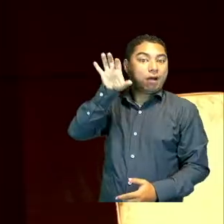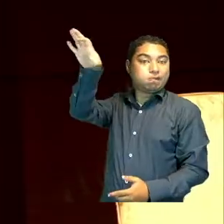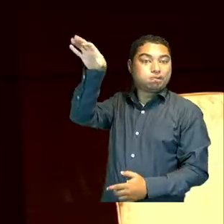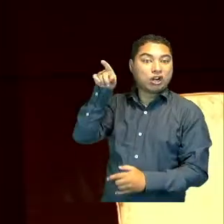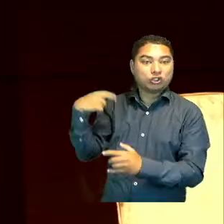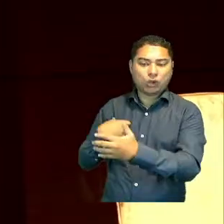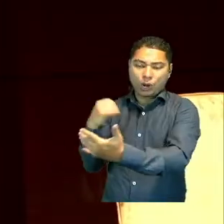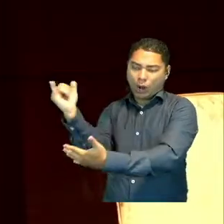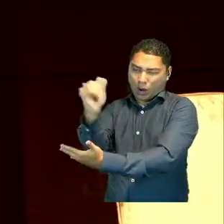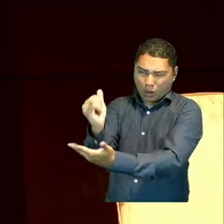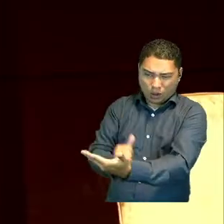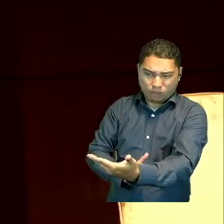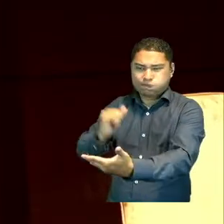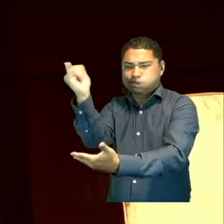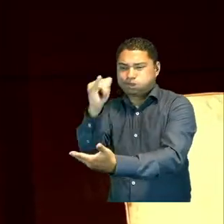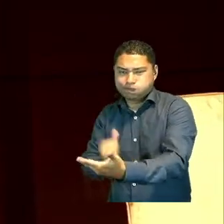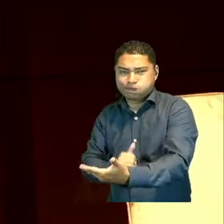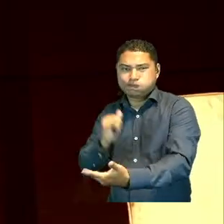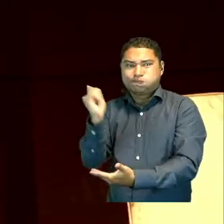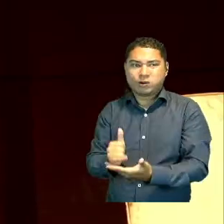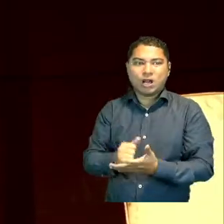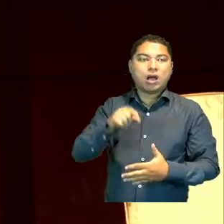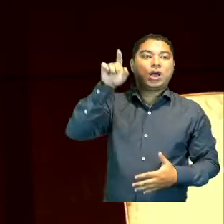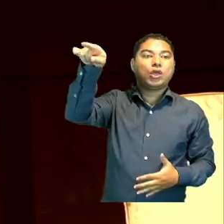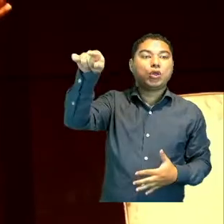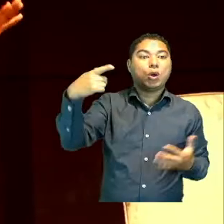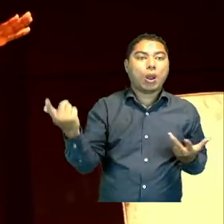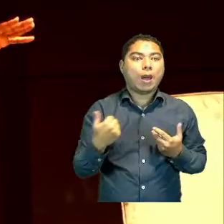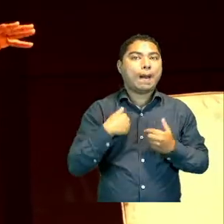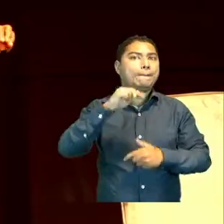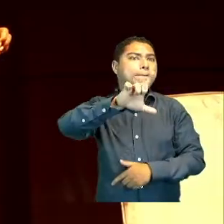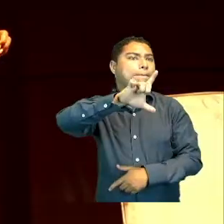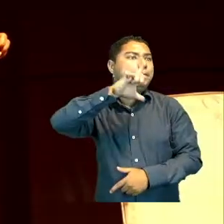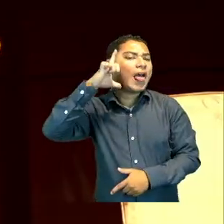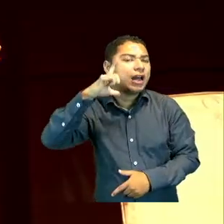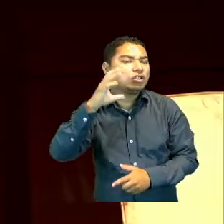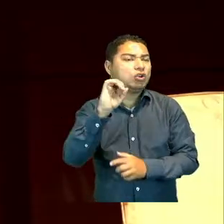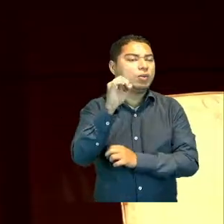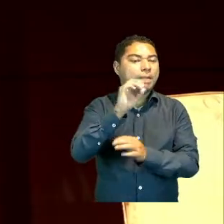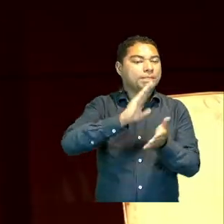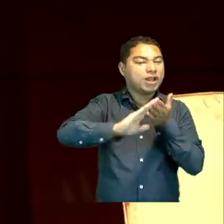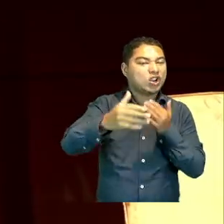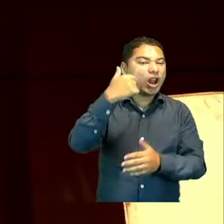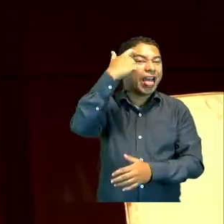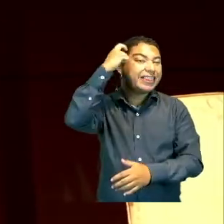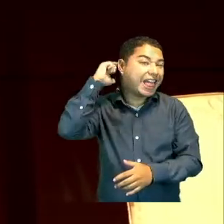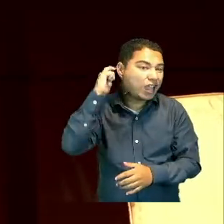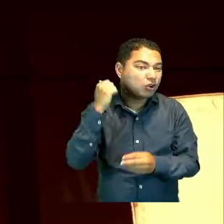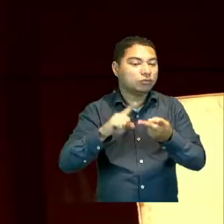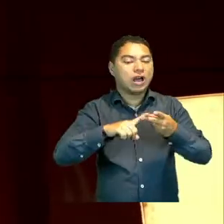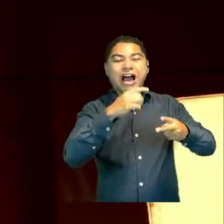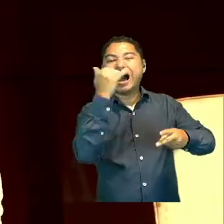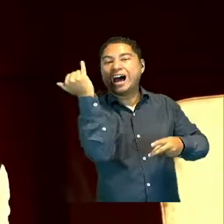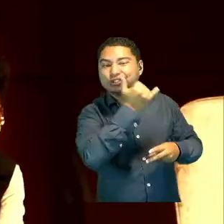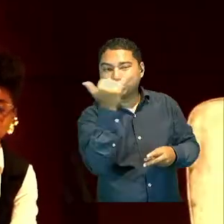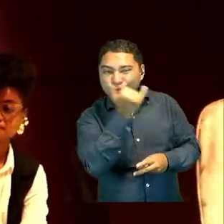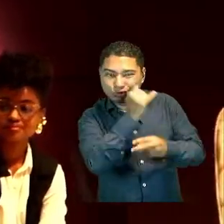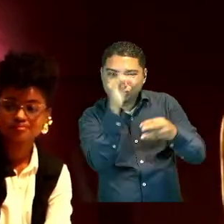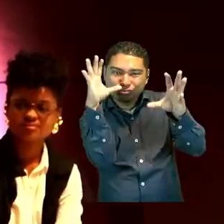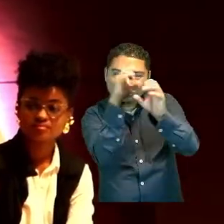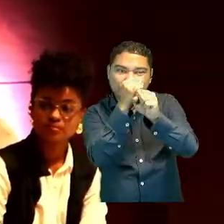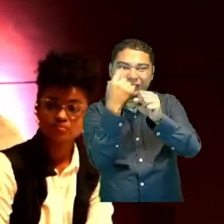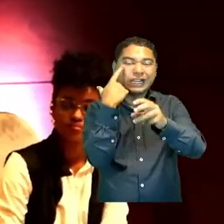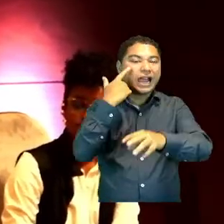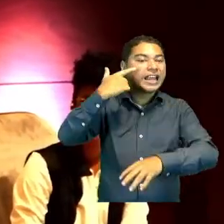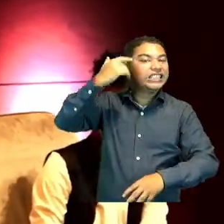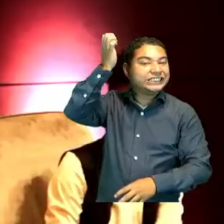Spain when everything in the winter there, everything is black. Everything is turquoise blue.